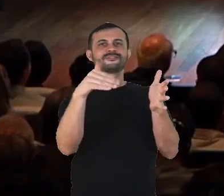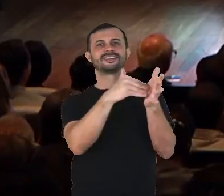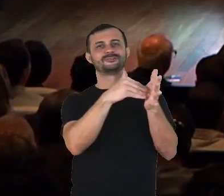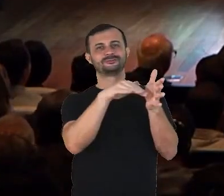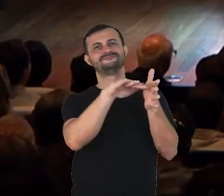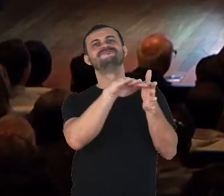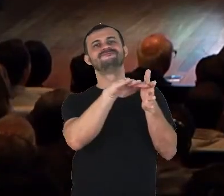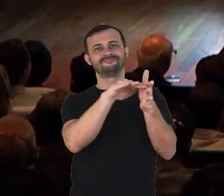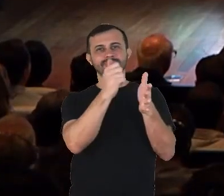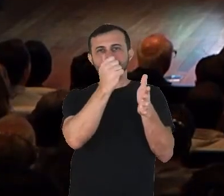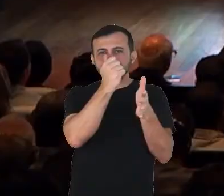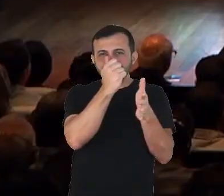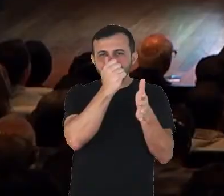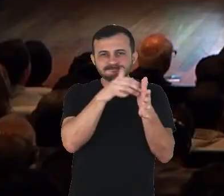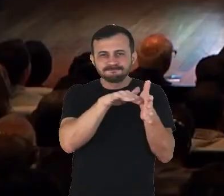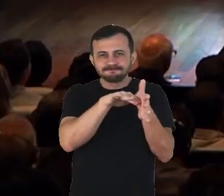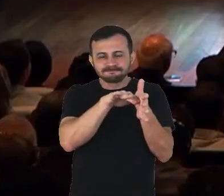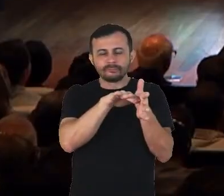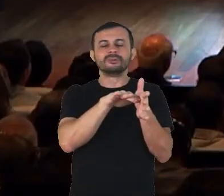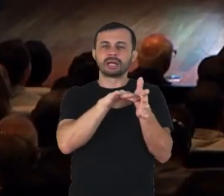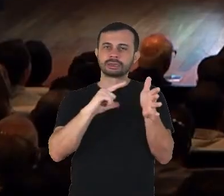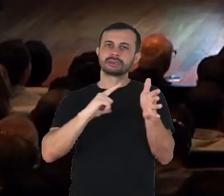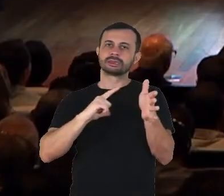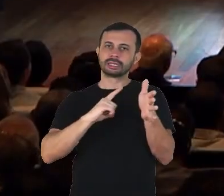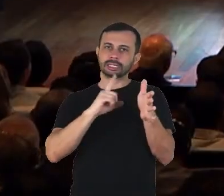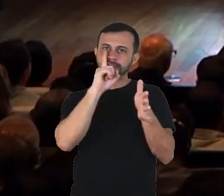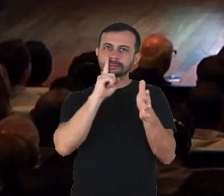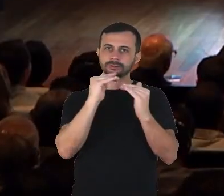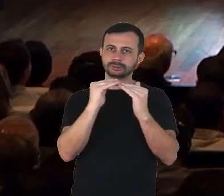accumulation and increased moisture. So you're right,